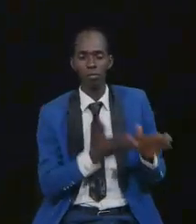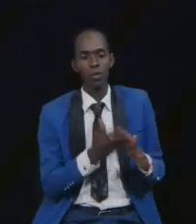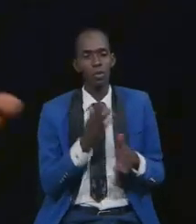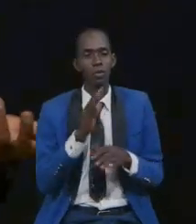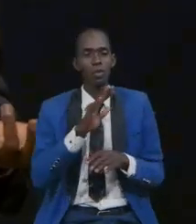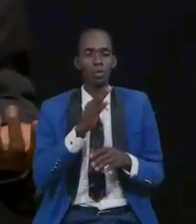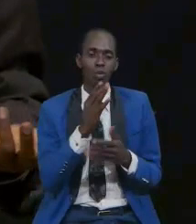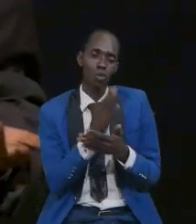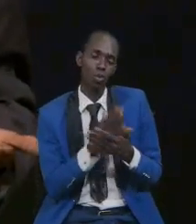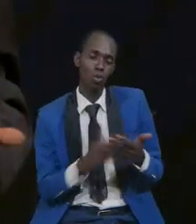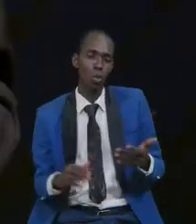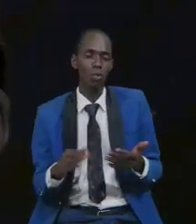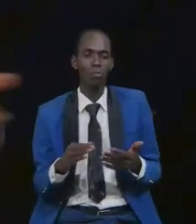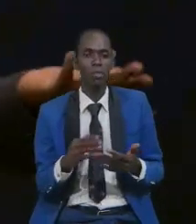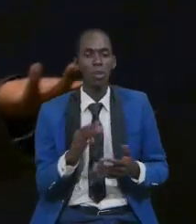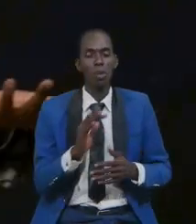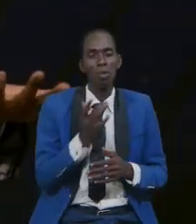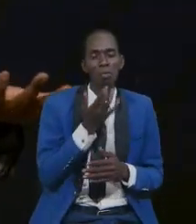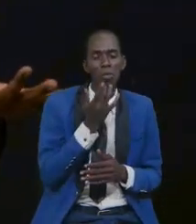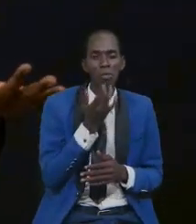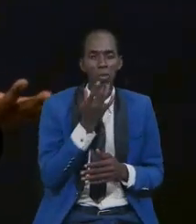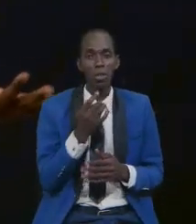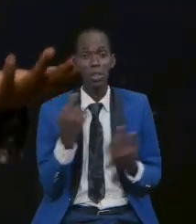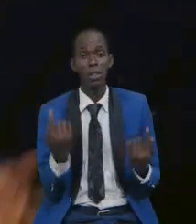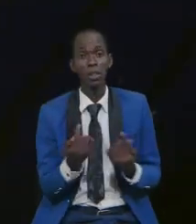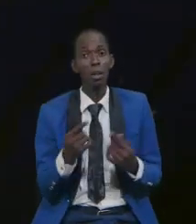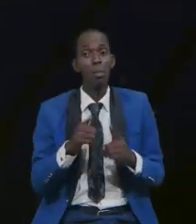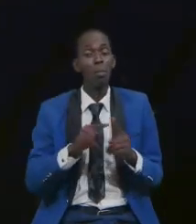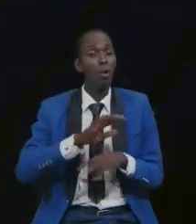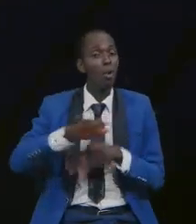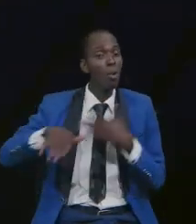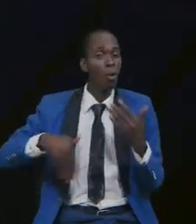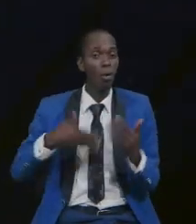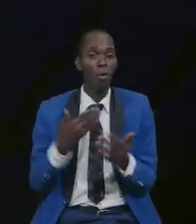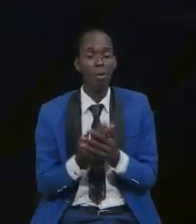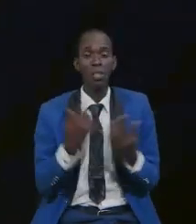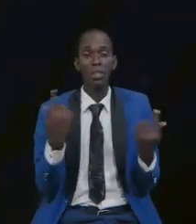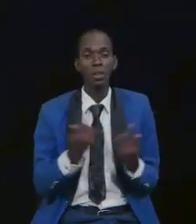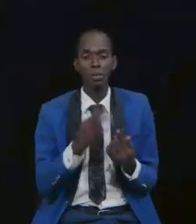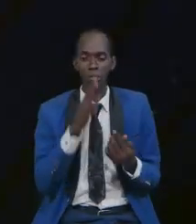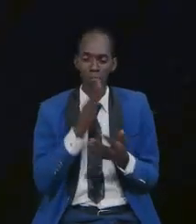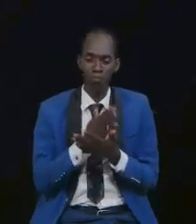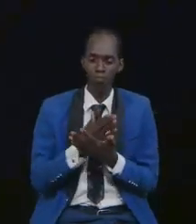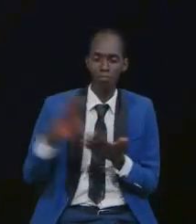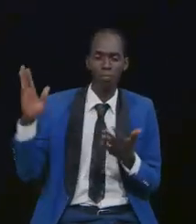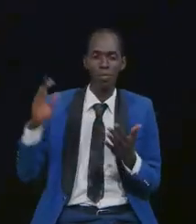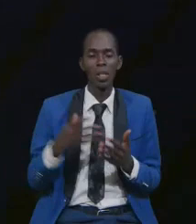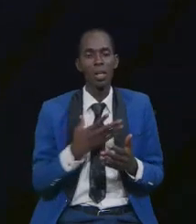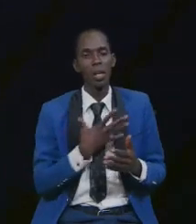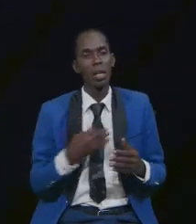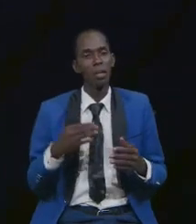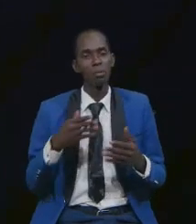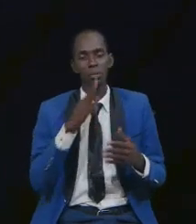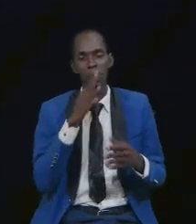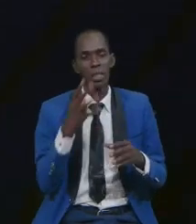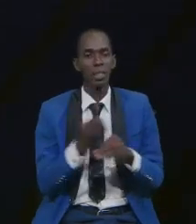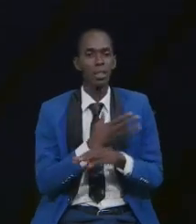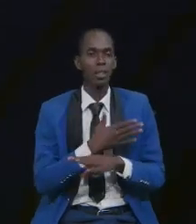the unfavorable iniquities, but all iniquities, let them be taken away